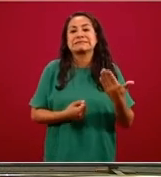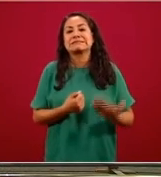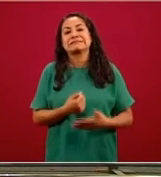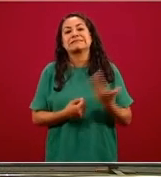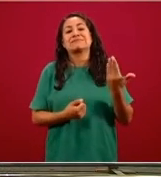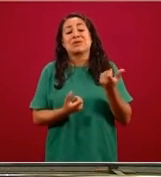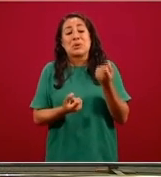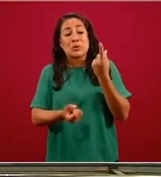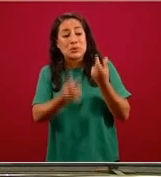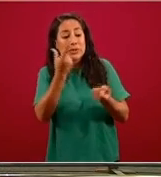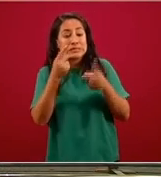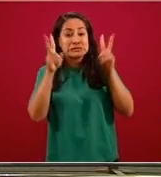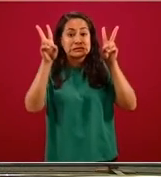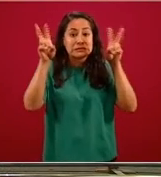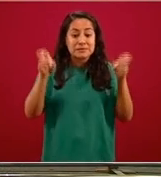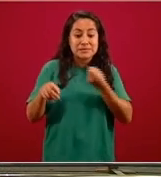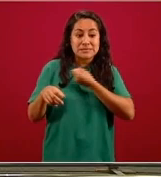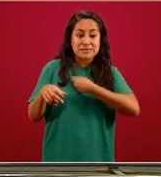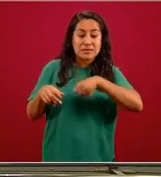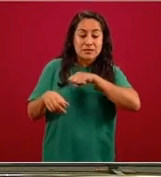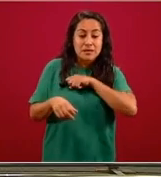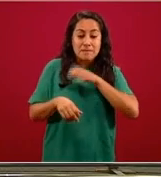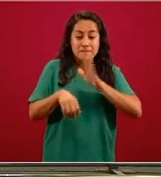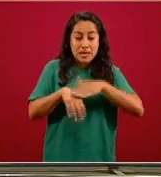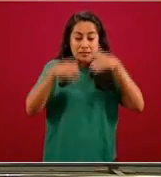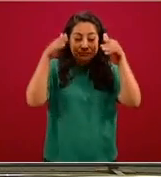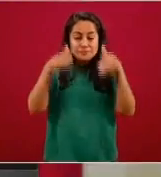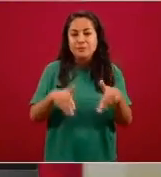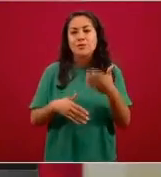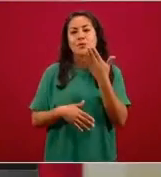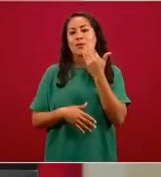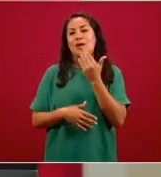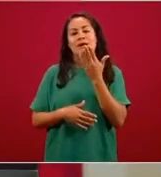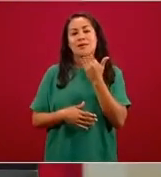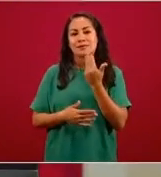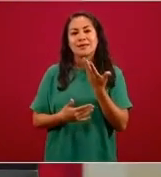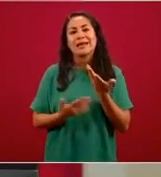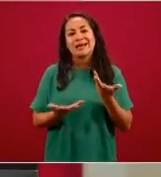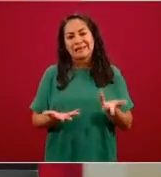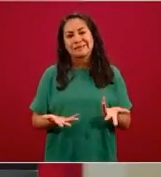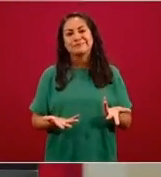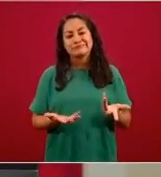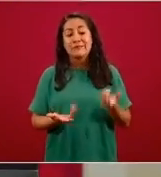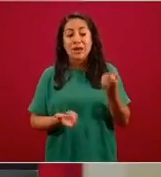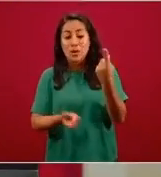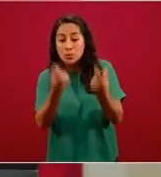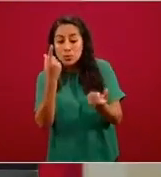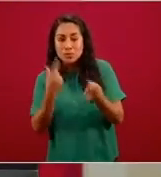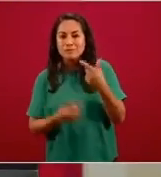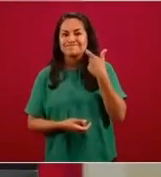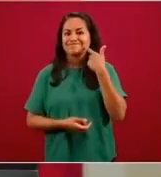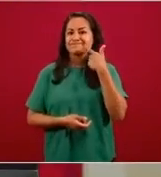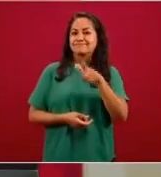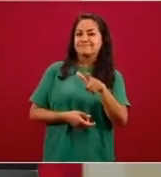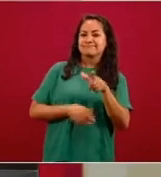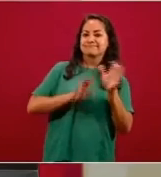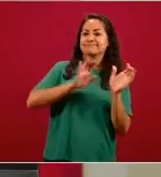have enough health professionals in certain fields. And then in other cases, we haven't had